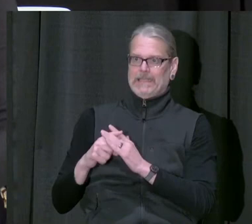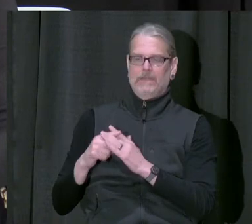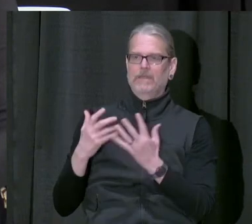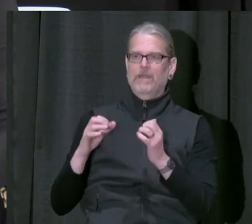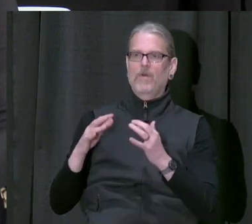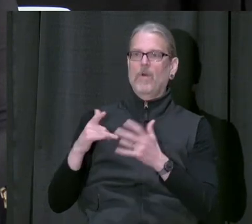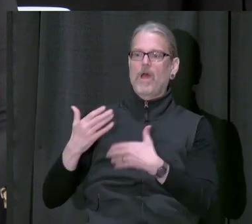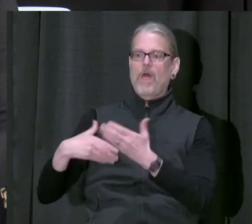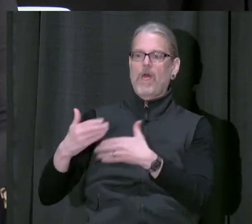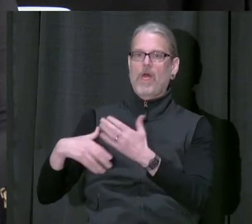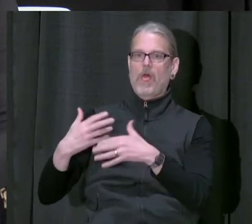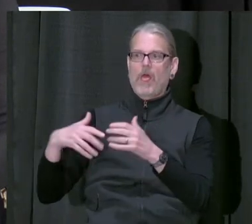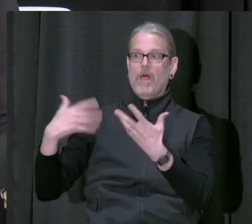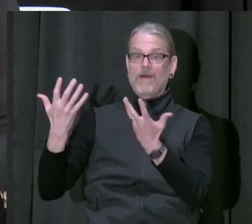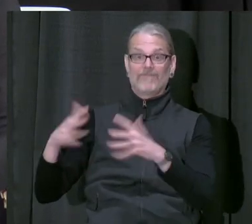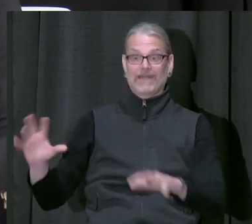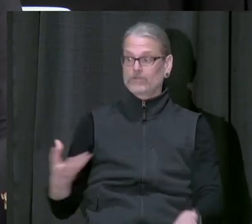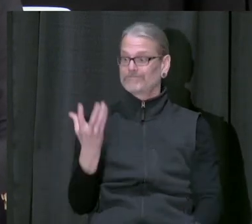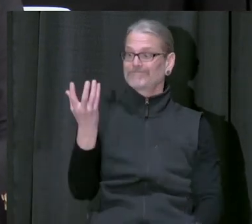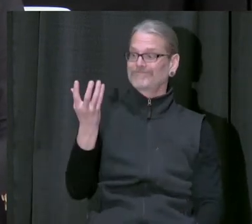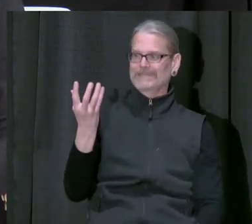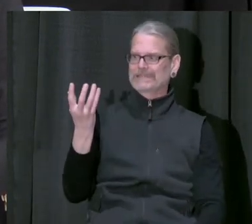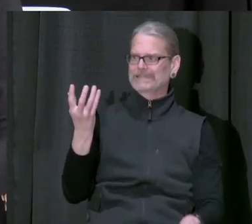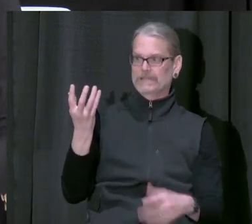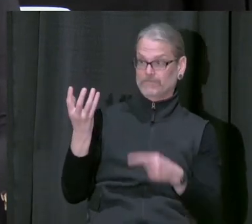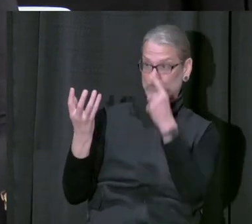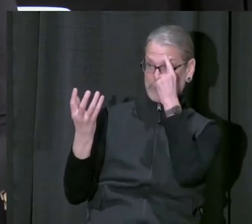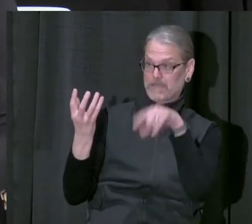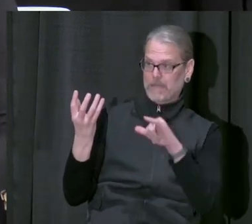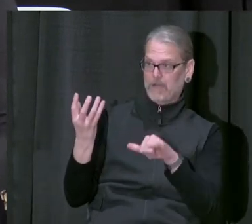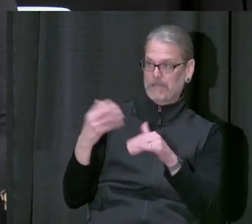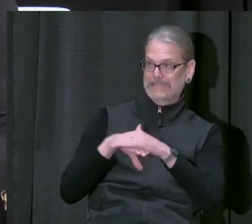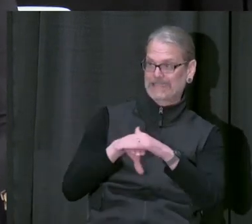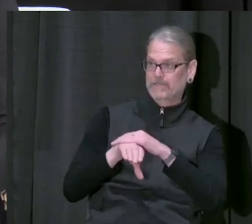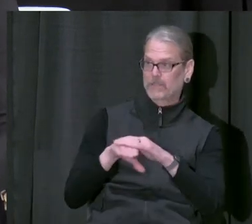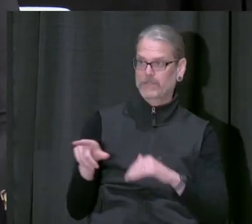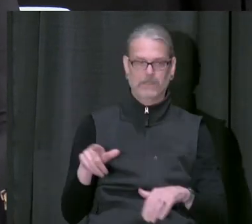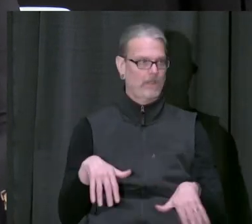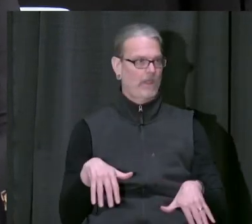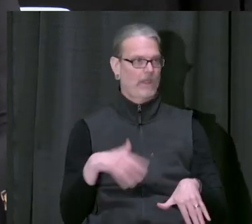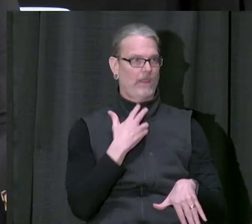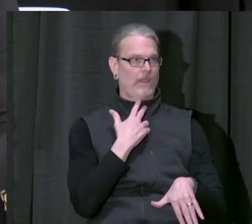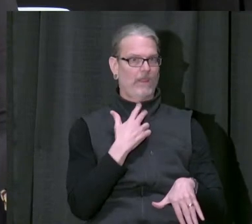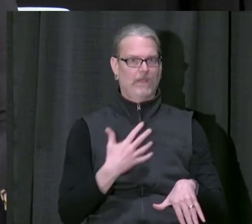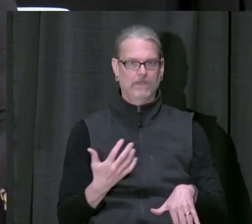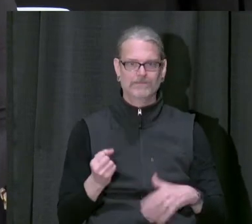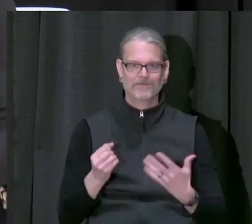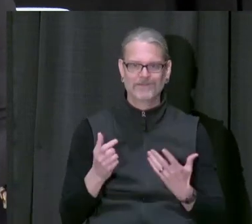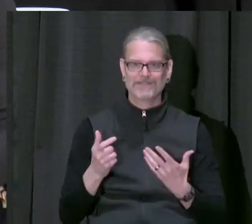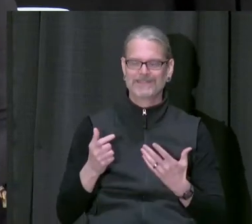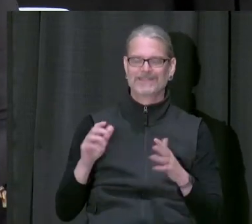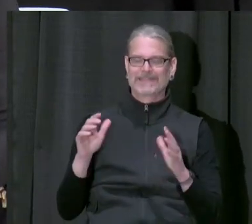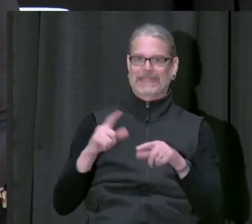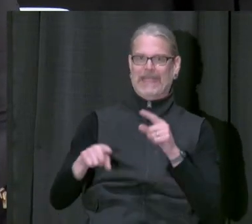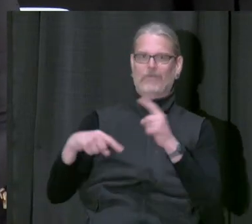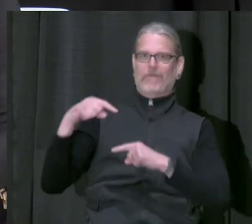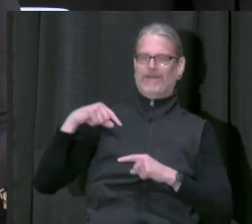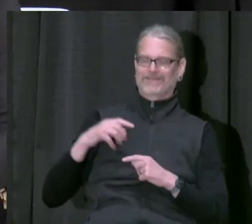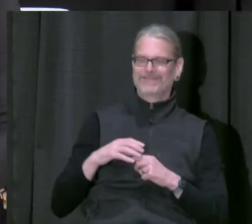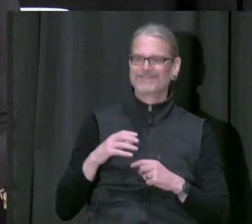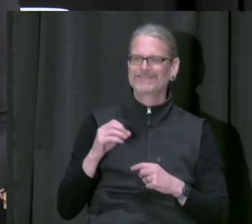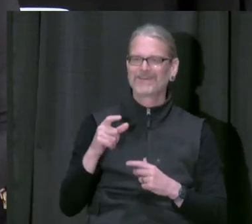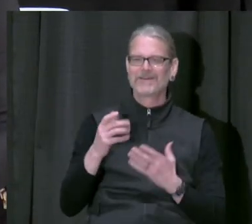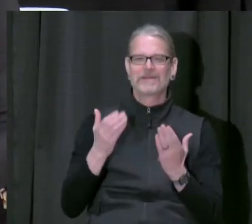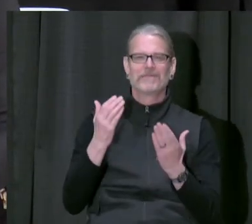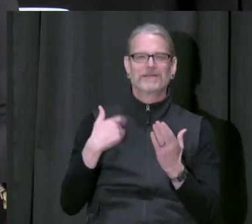to create an accessible experience when the feature is further along in development. So for example, we might